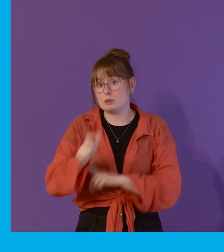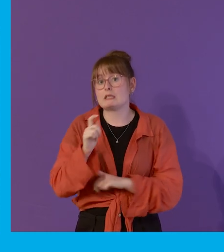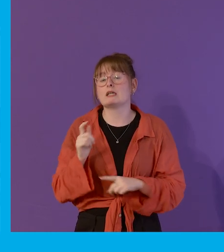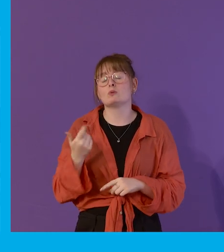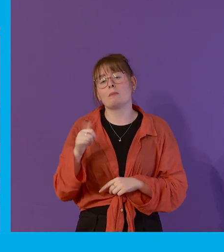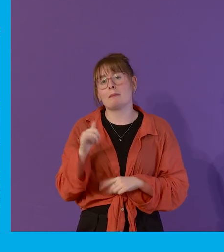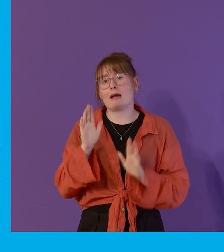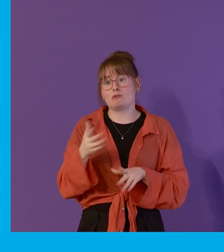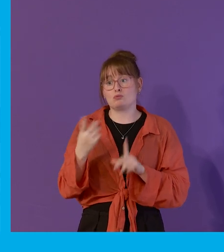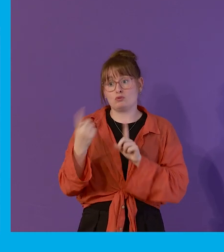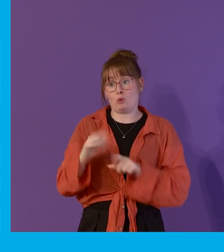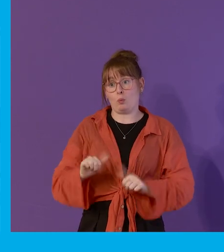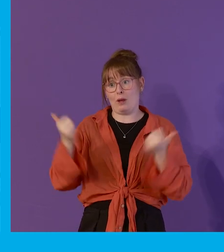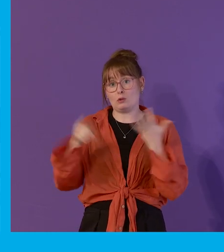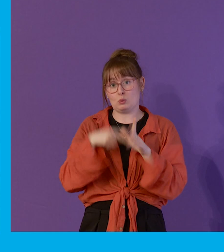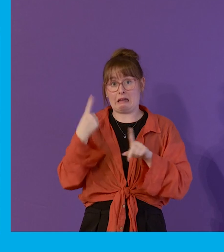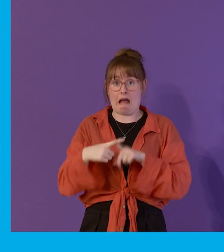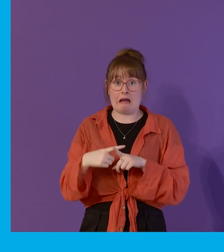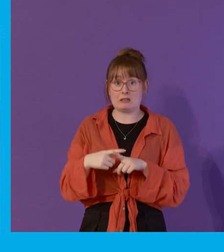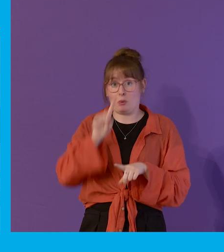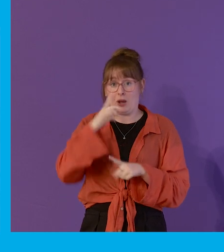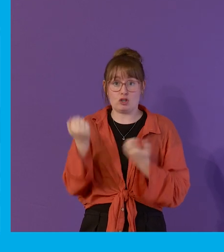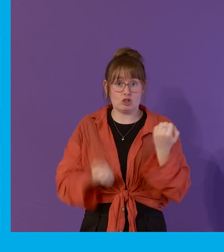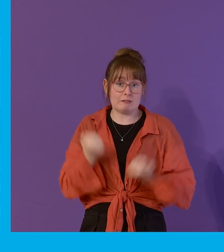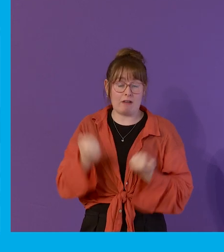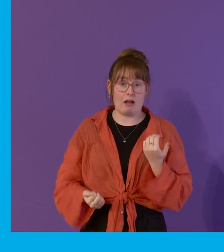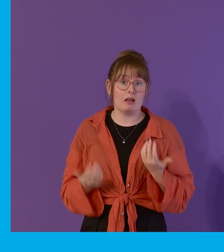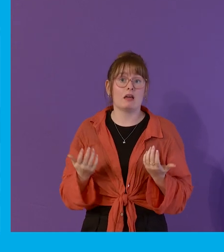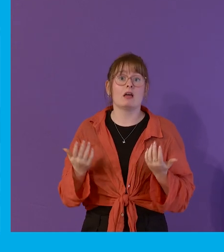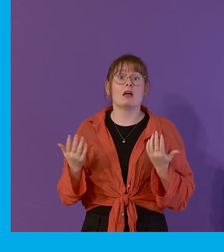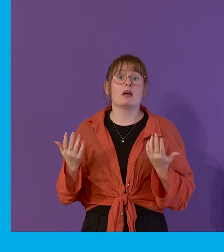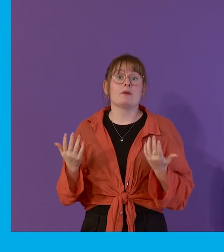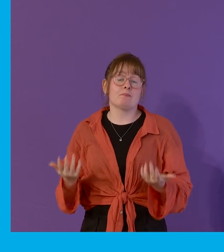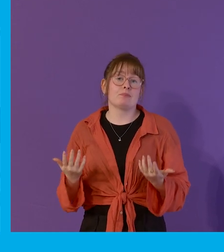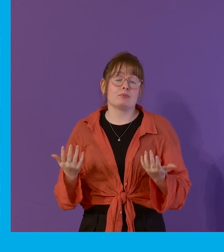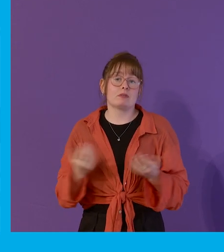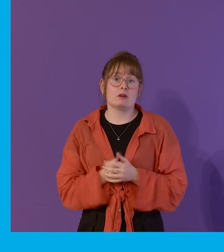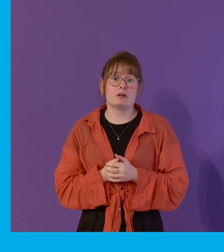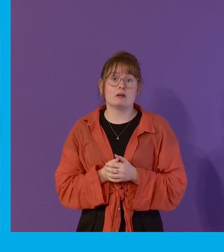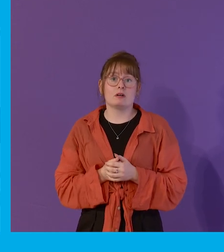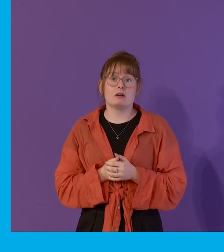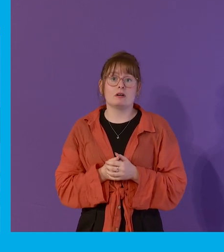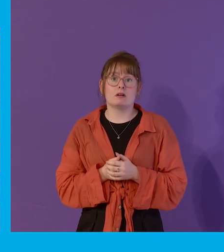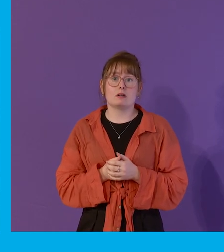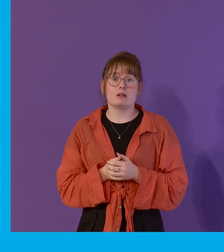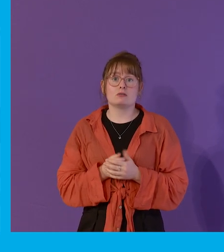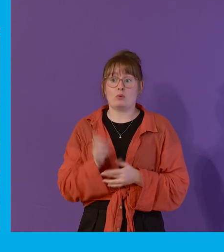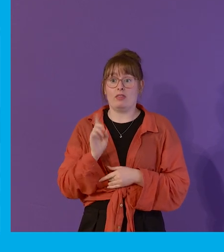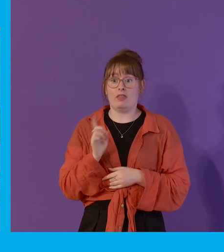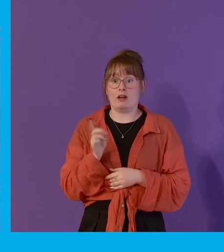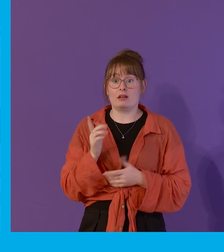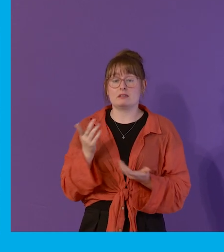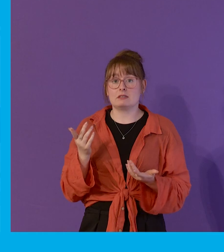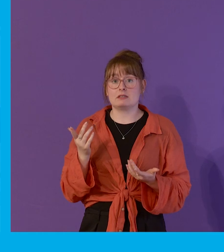to respond well to taxation that can't justify us and kick us out at the end of the electoral term. So, it has to